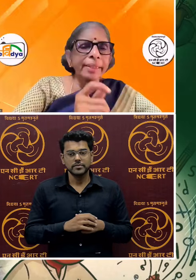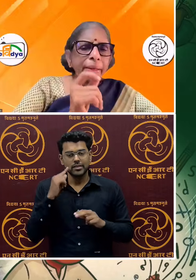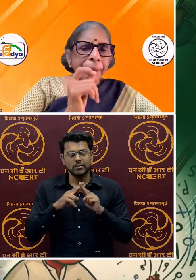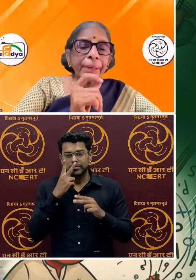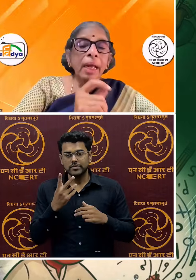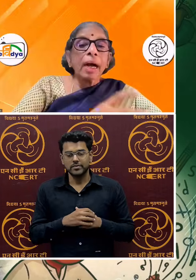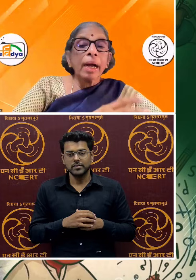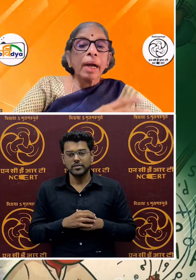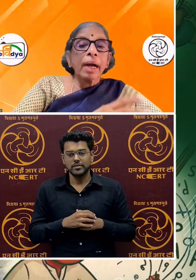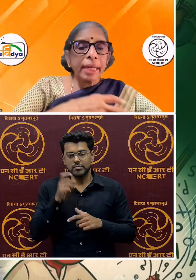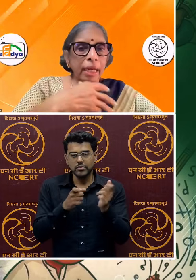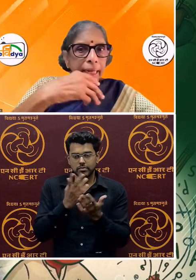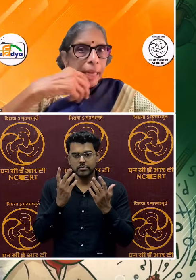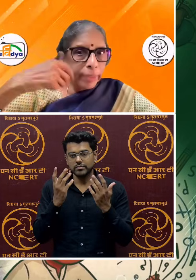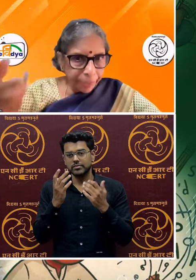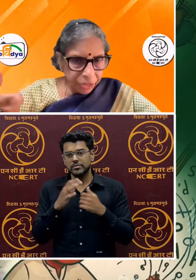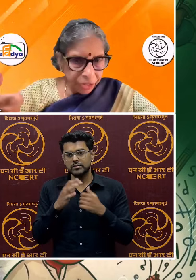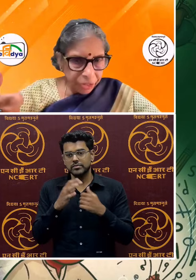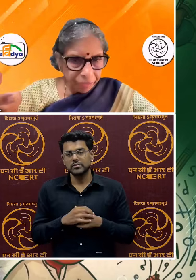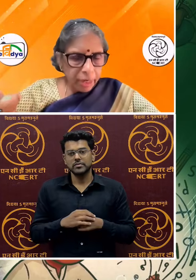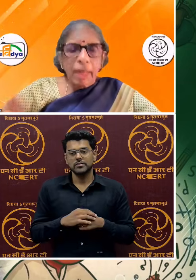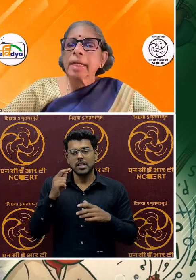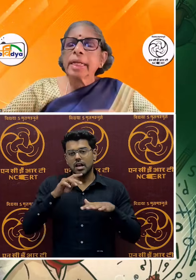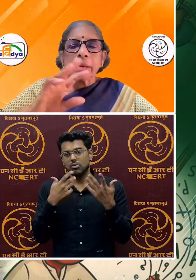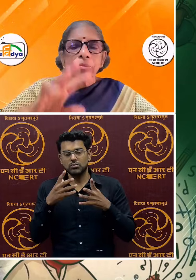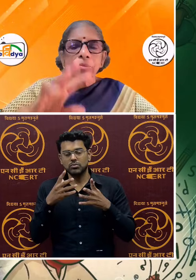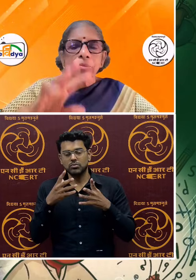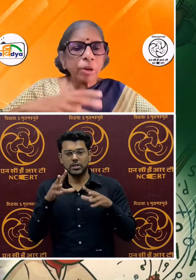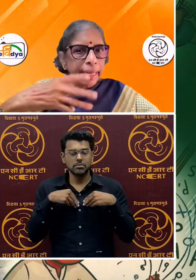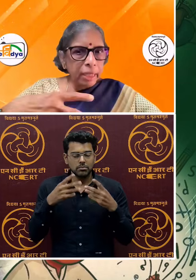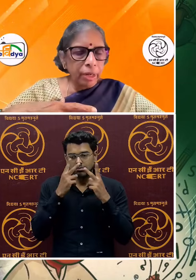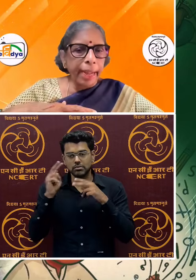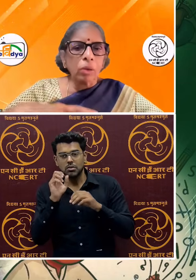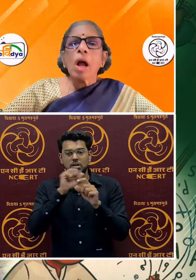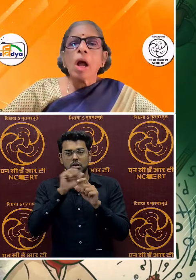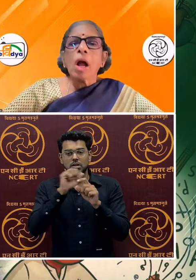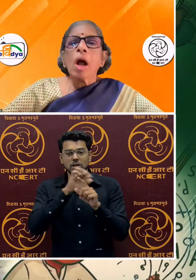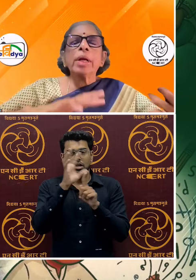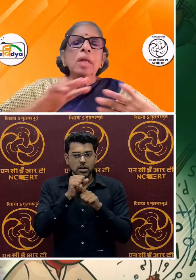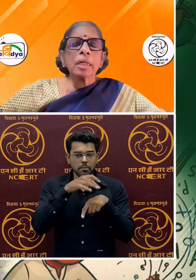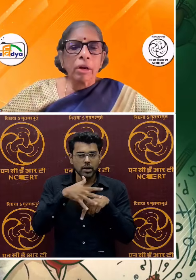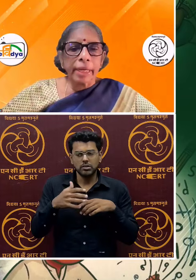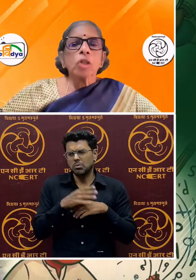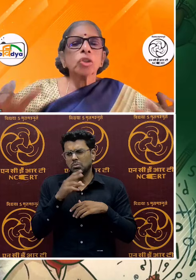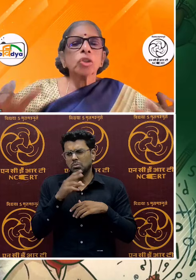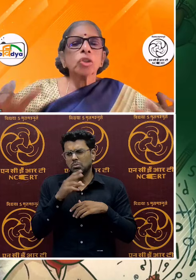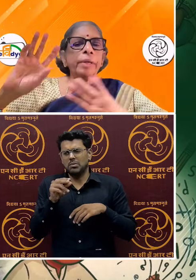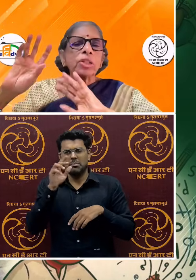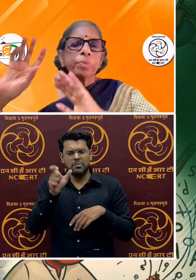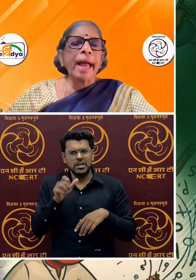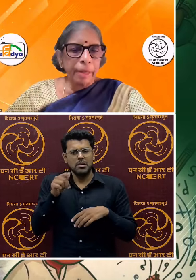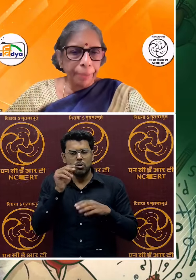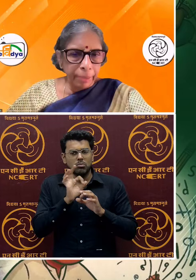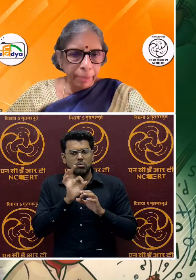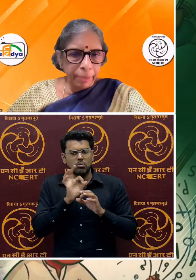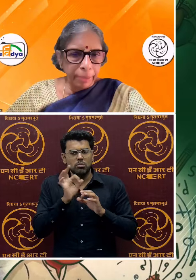see, people, it's how they perceive it. It comes from their cultural background. Oh, he's not talking, so he